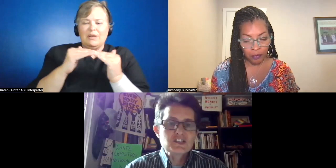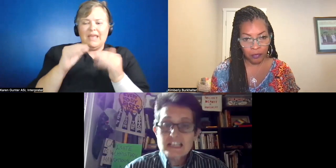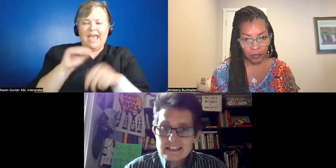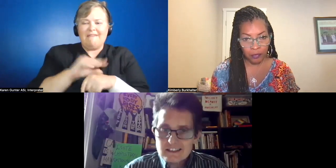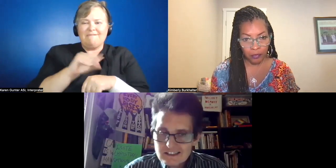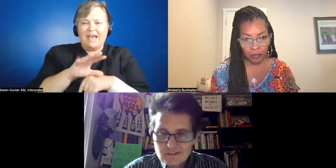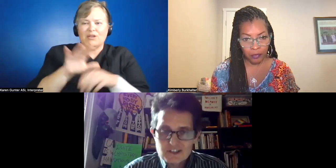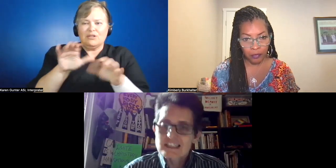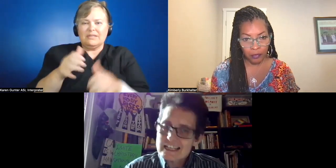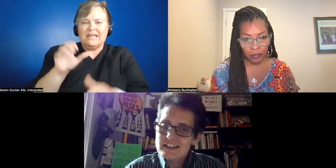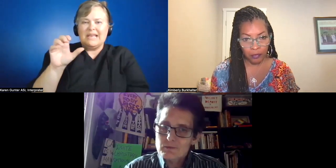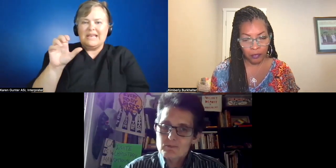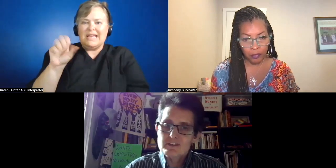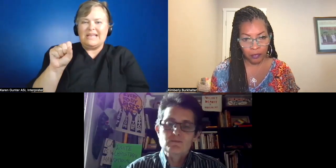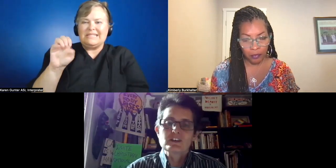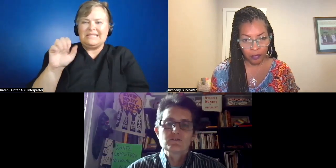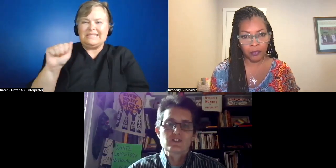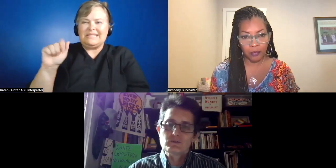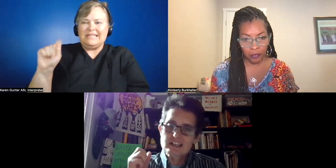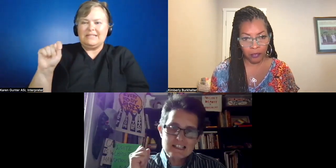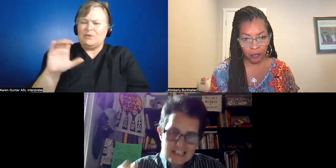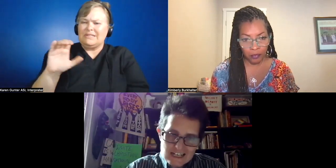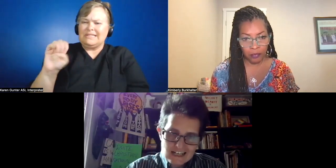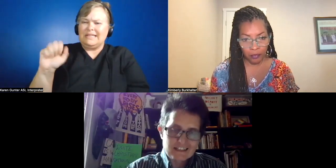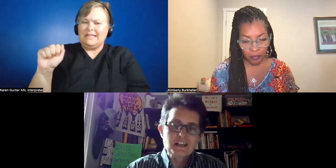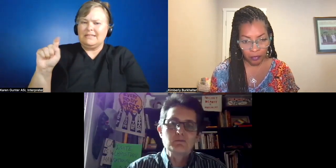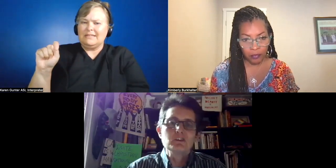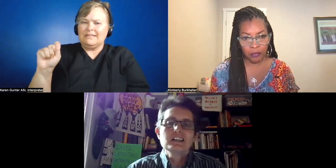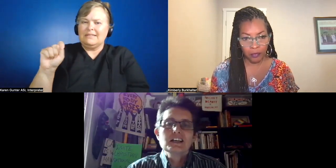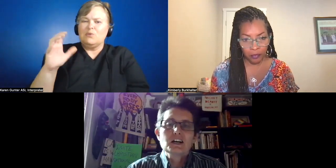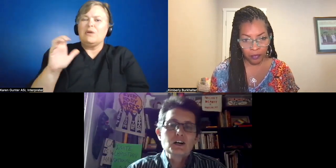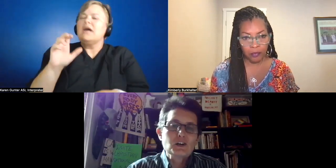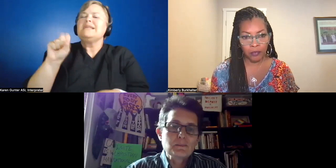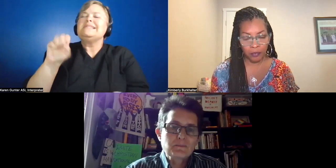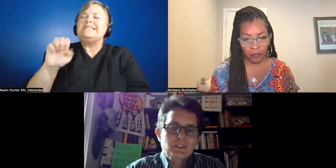of which is SEAT, which the kids came up with themselves because they wanted a seat at the table.